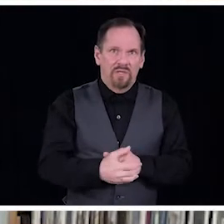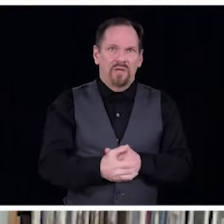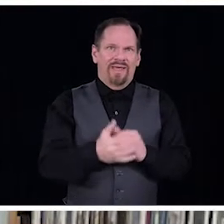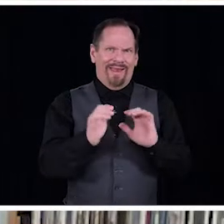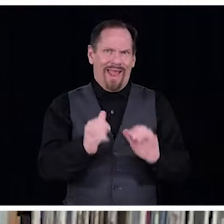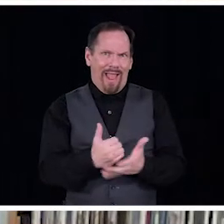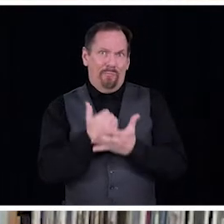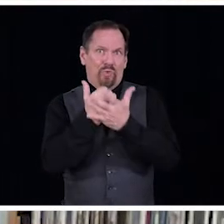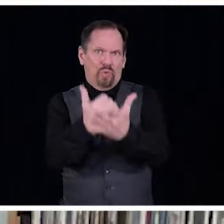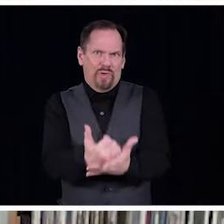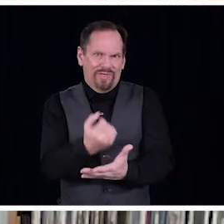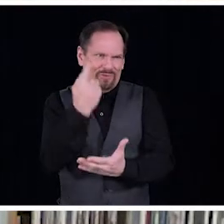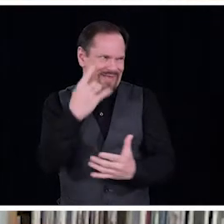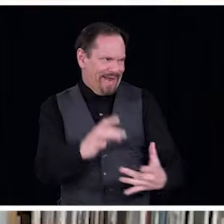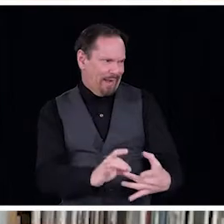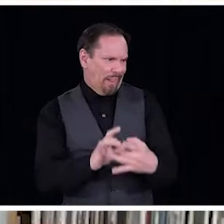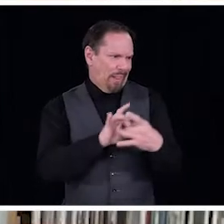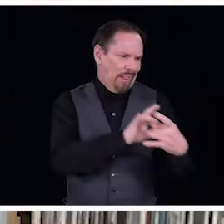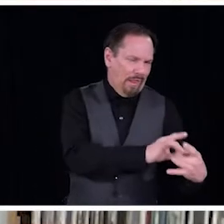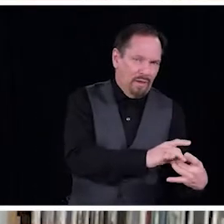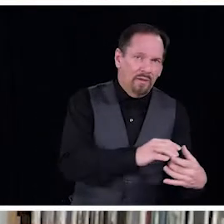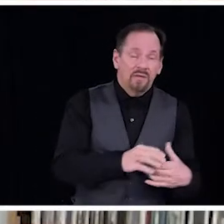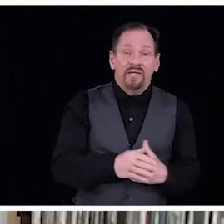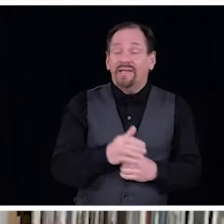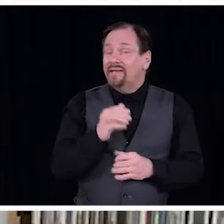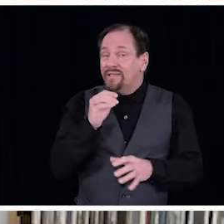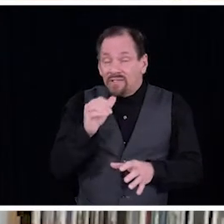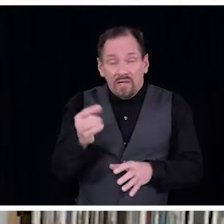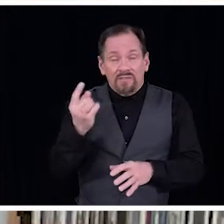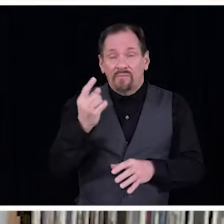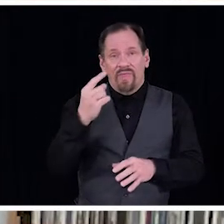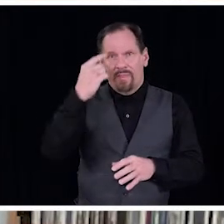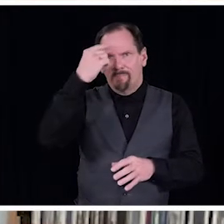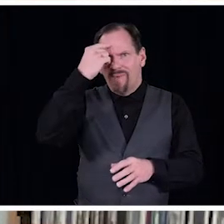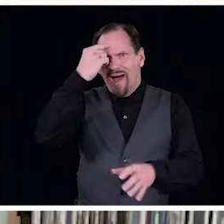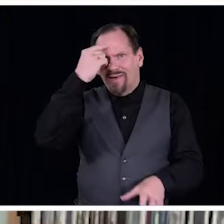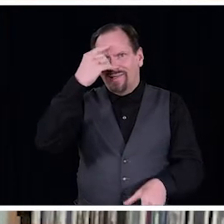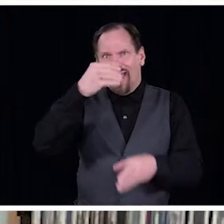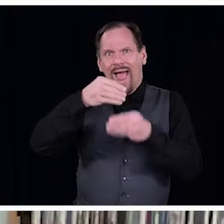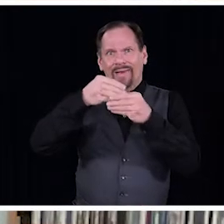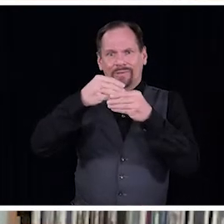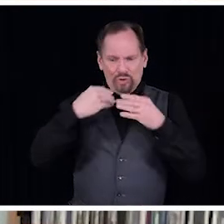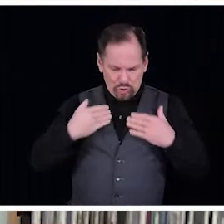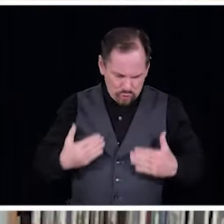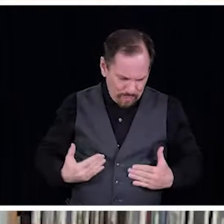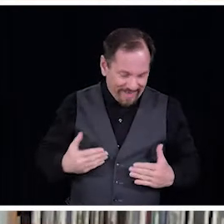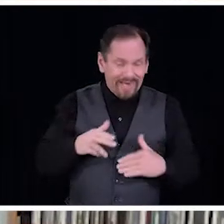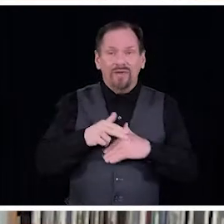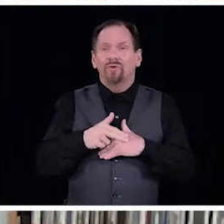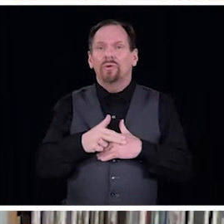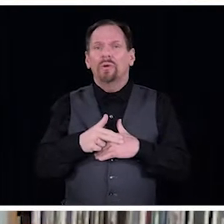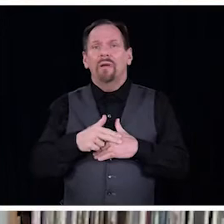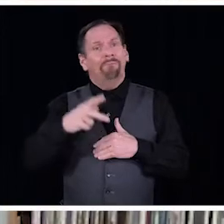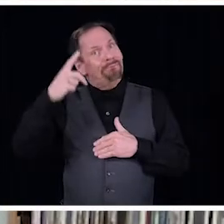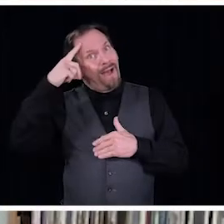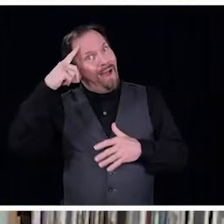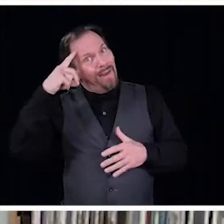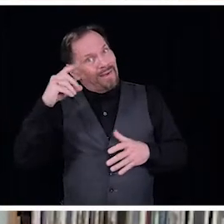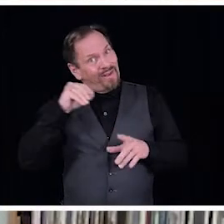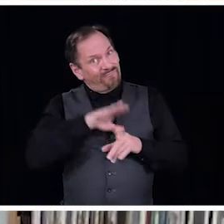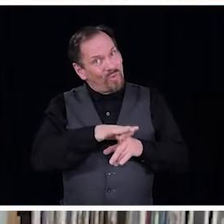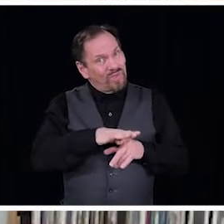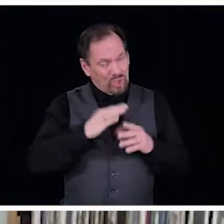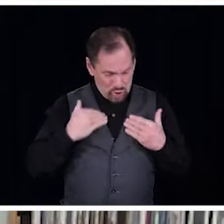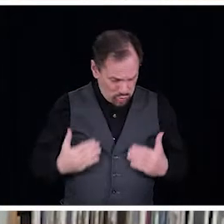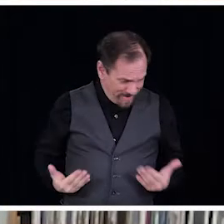it. It is not an artifice that the mind has added to human nature. The mind has added nothing to human nature. It